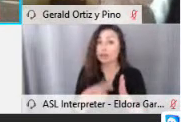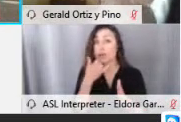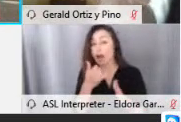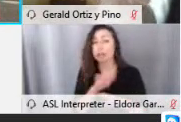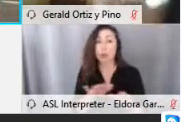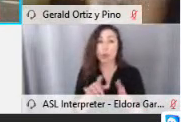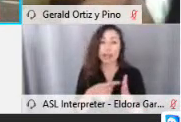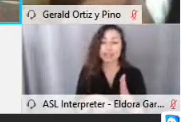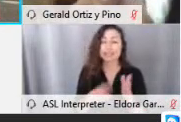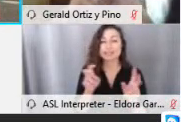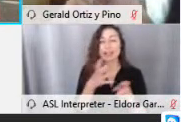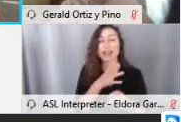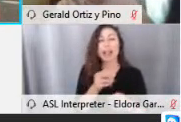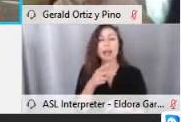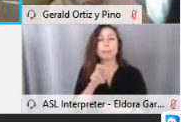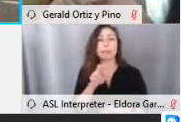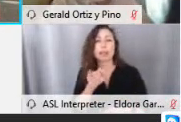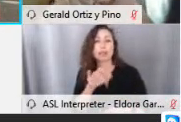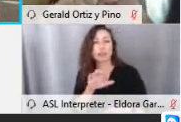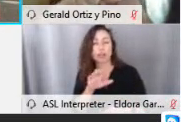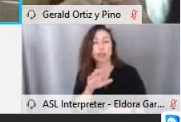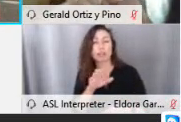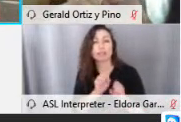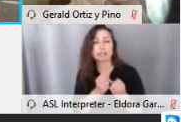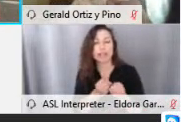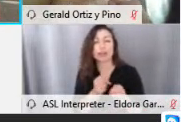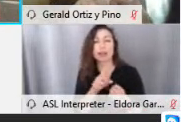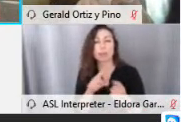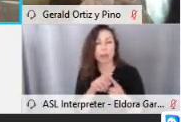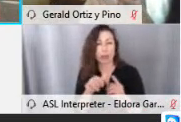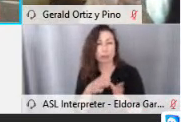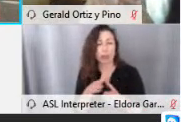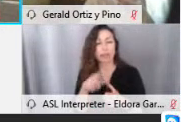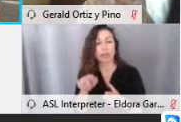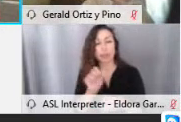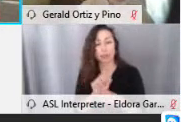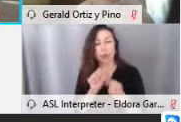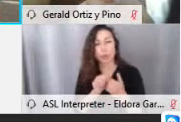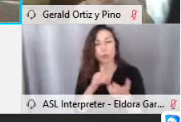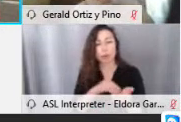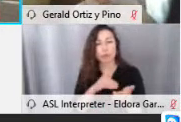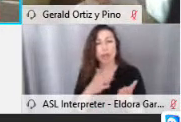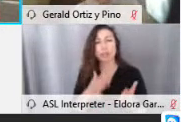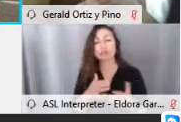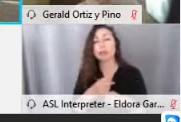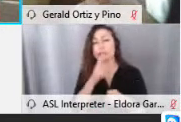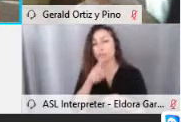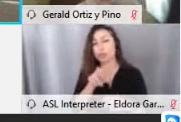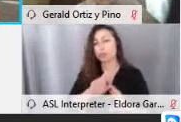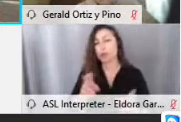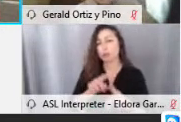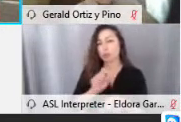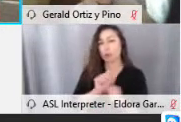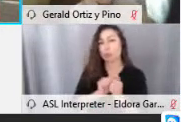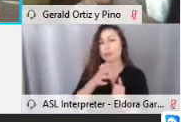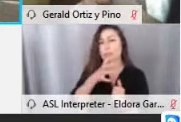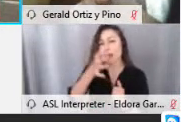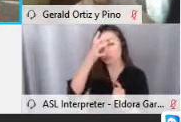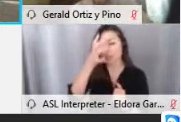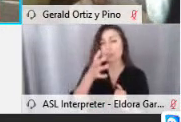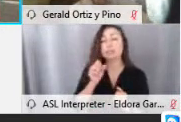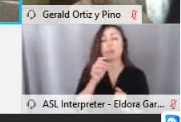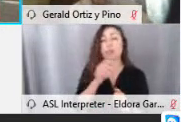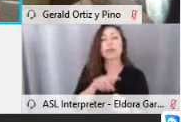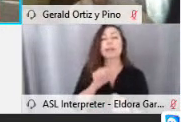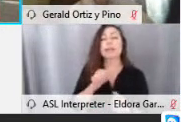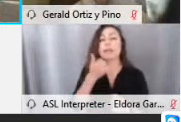we've talked with the Pediatric Society about this plan, so they can work with providers to make sure that they're ready to work with parents so that